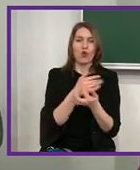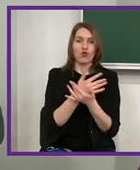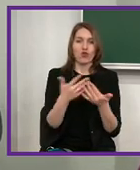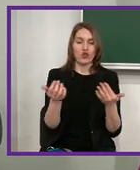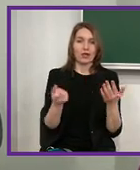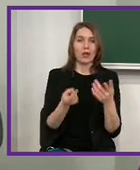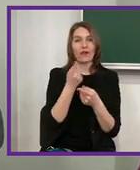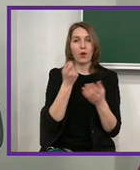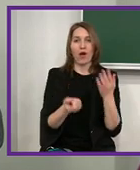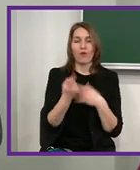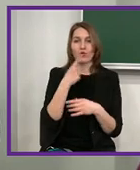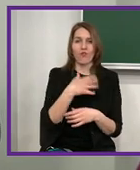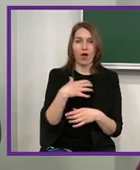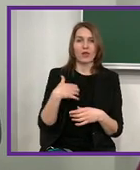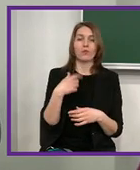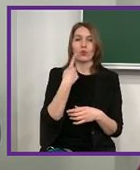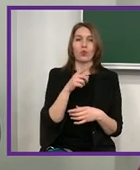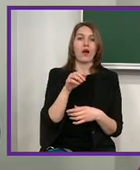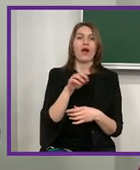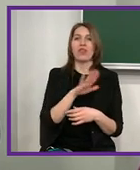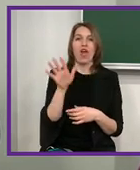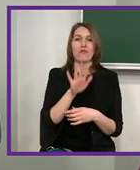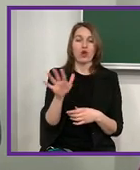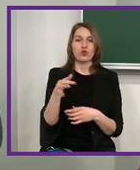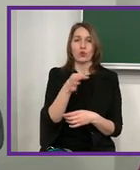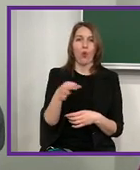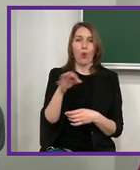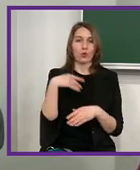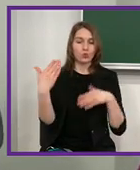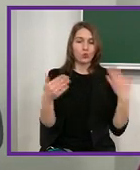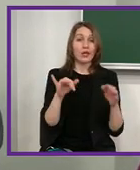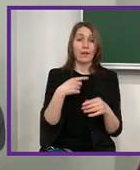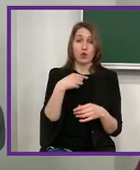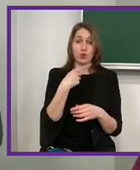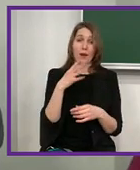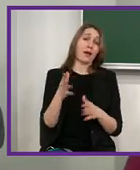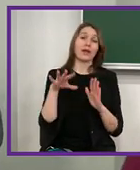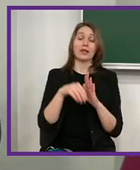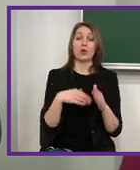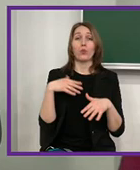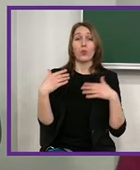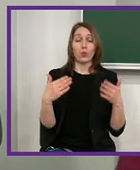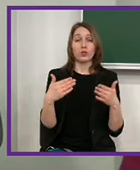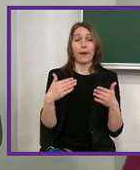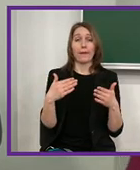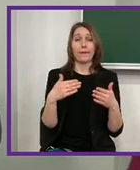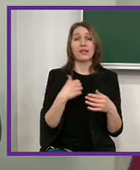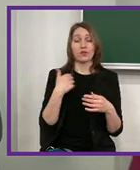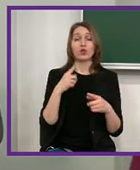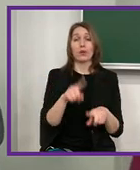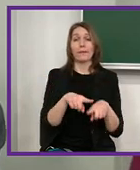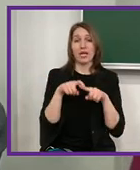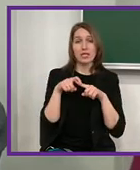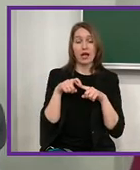of stakeholder engagement, there was no sustained engagement with worker representatives. Afterwards, NGOs and unions were asked to give